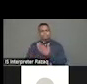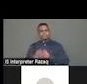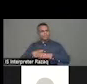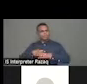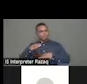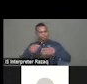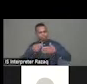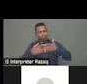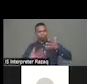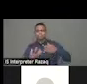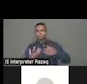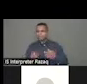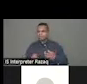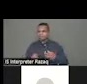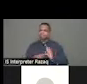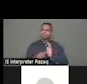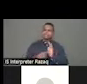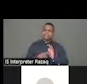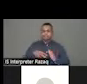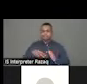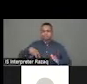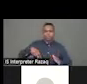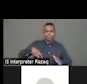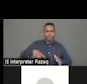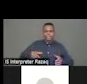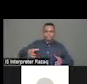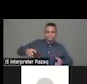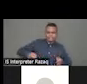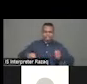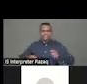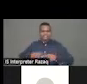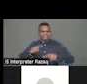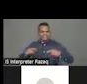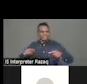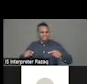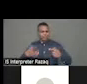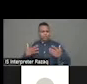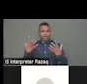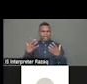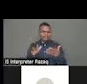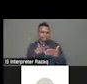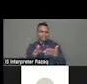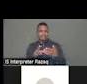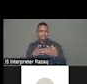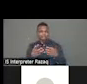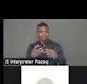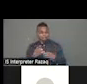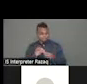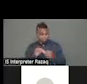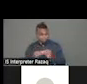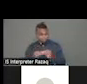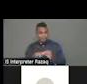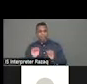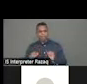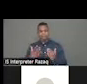We have the short video. It shows some clips on the tablets in use in the inclusive model schools